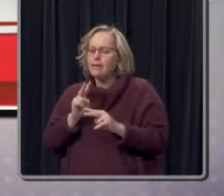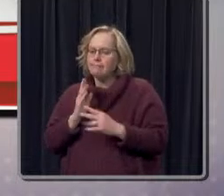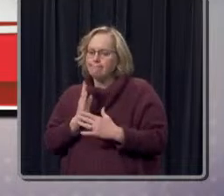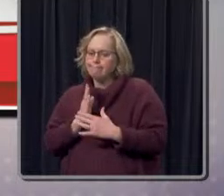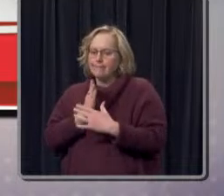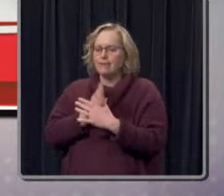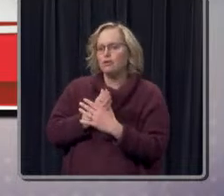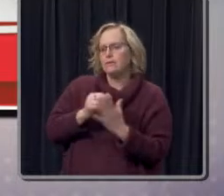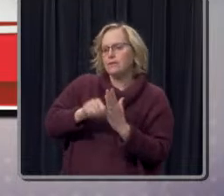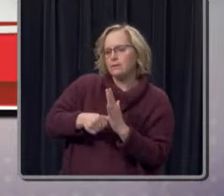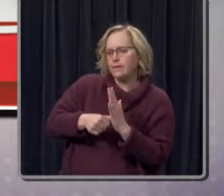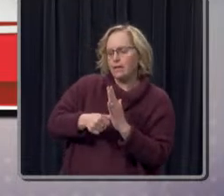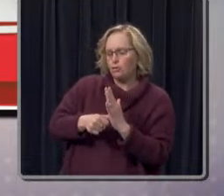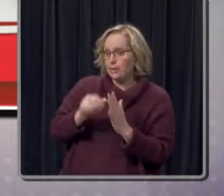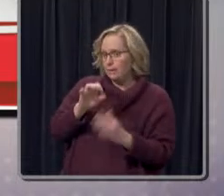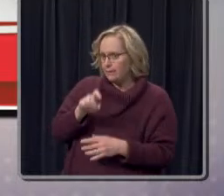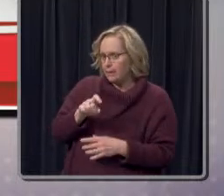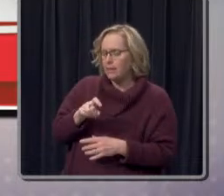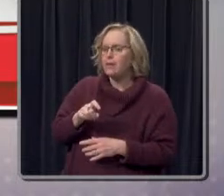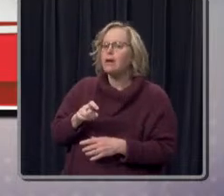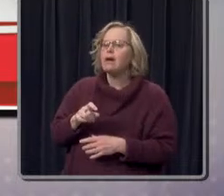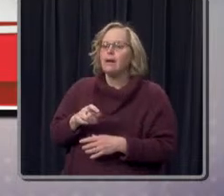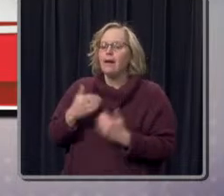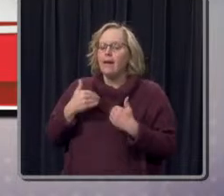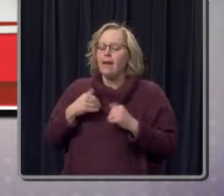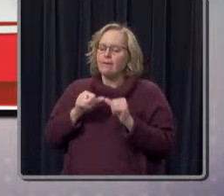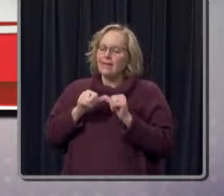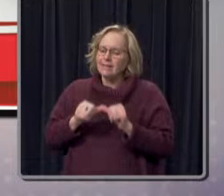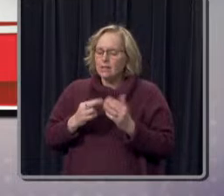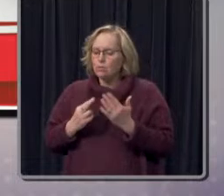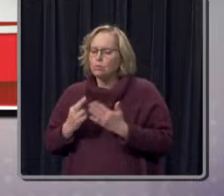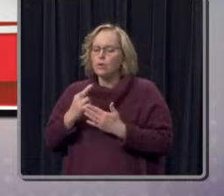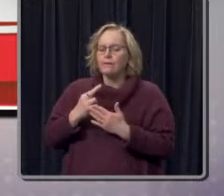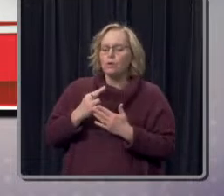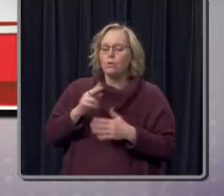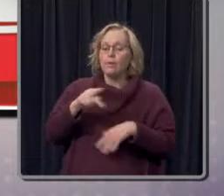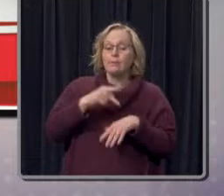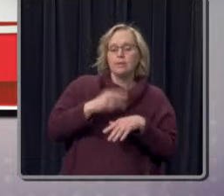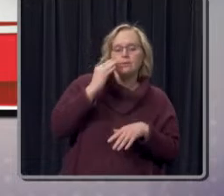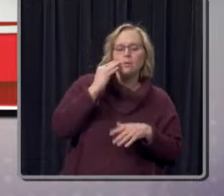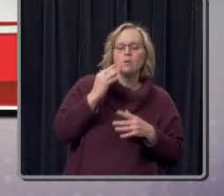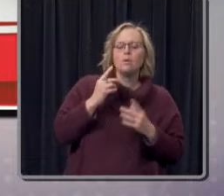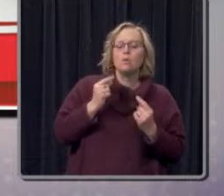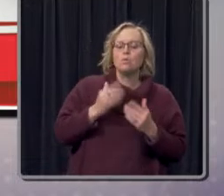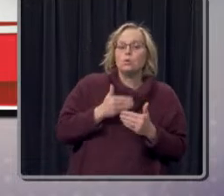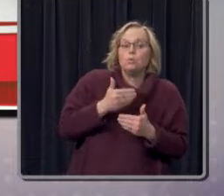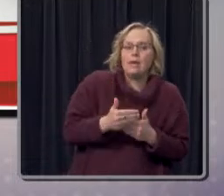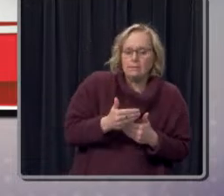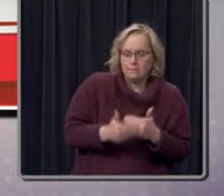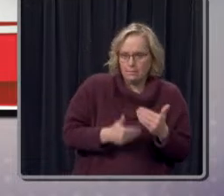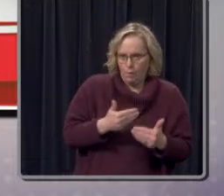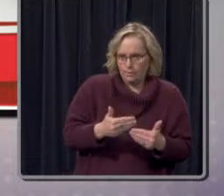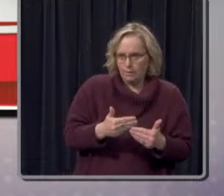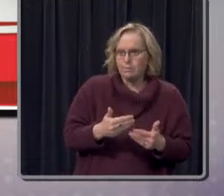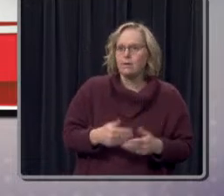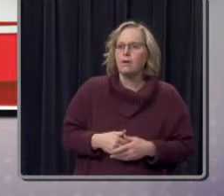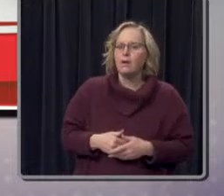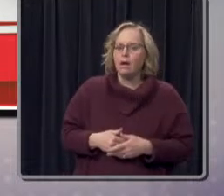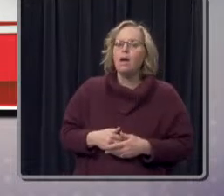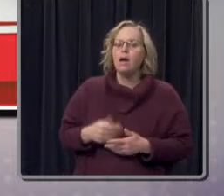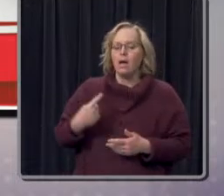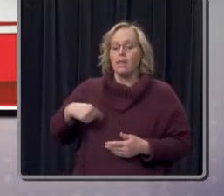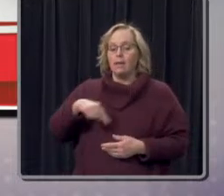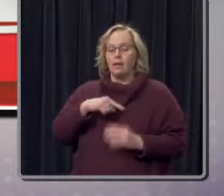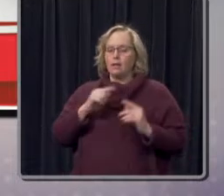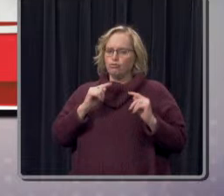that's needed, and being able to have that continuous review of them knowing, okay, what's going to be the next step of that process, and us being able to train